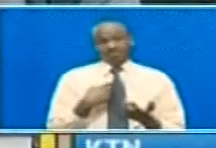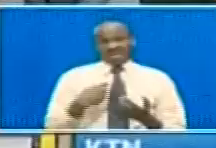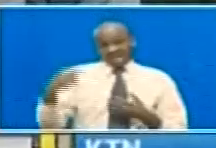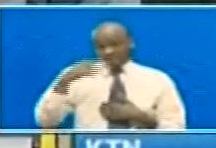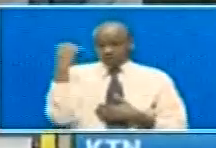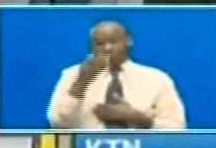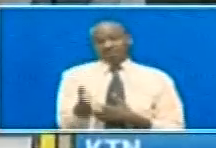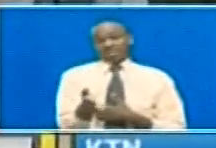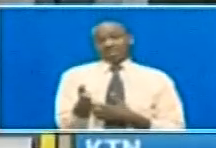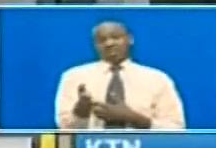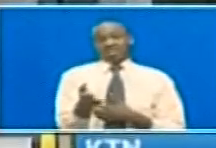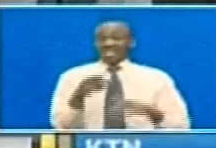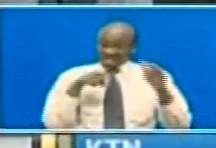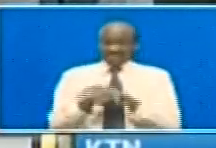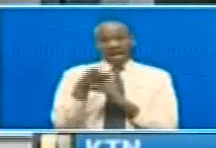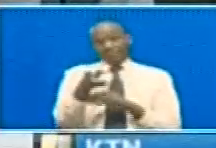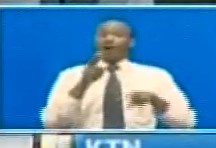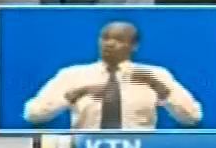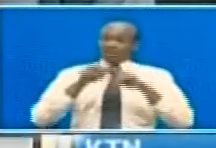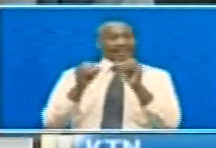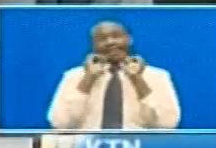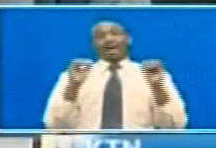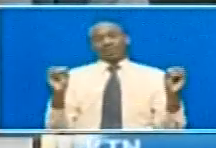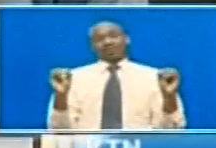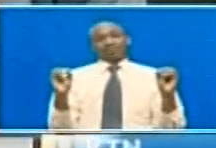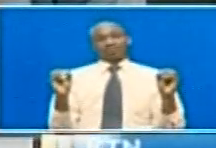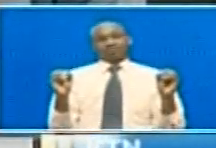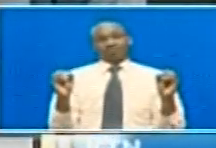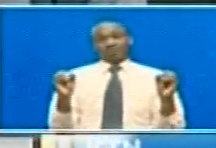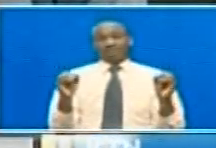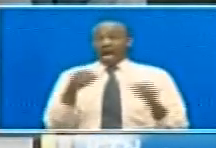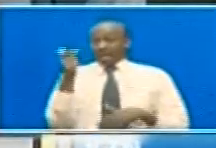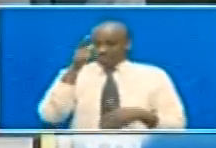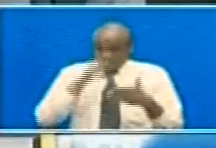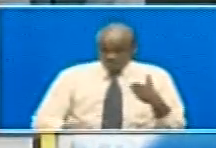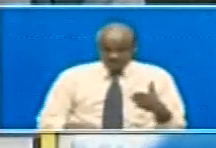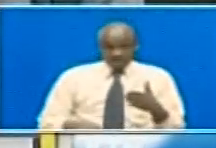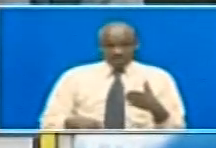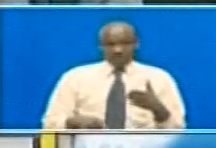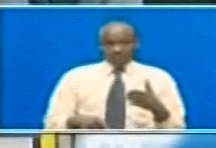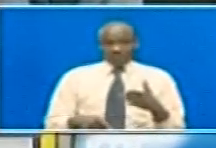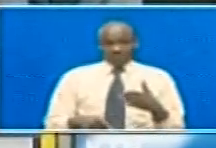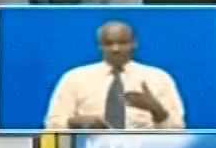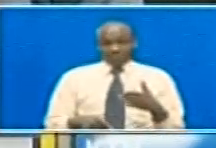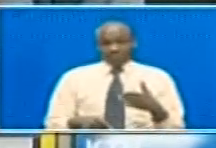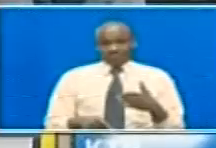stopped not to enter in the restaurant. And the other thing is that